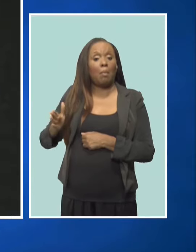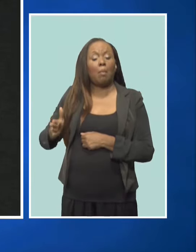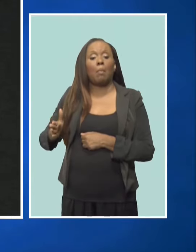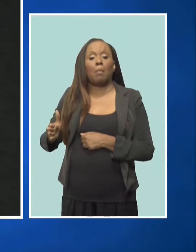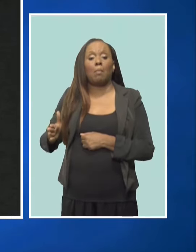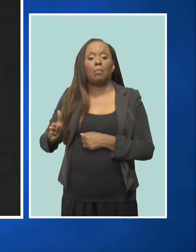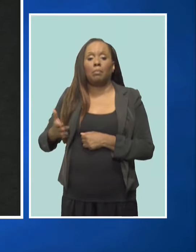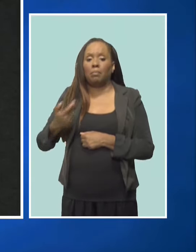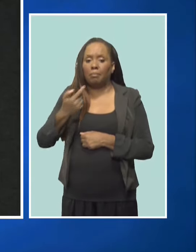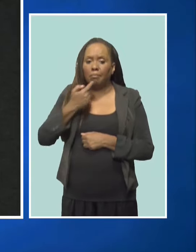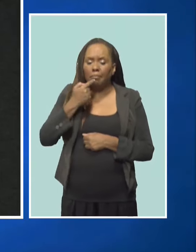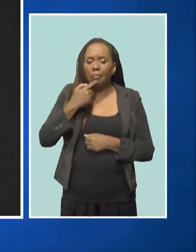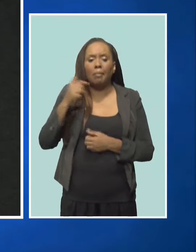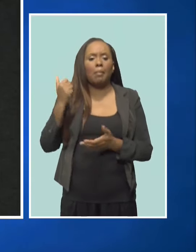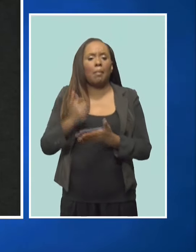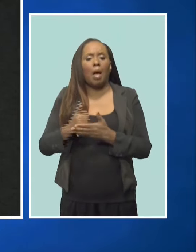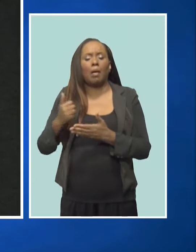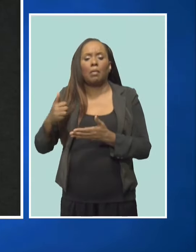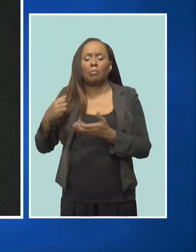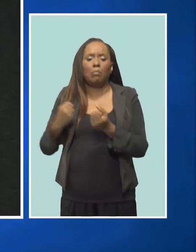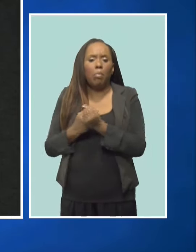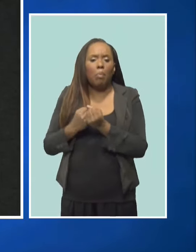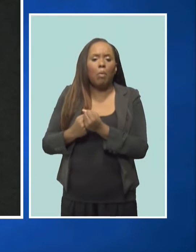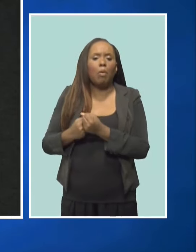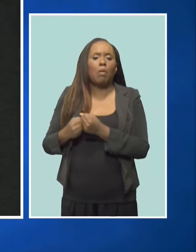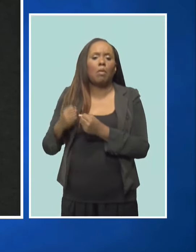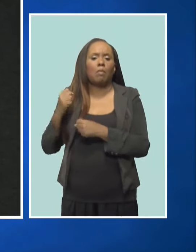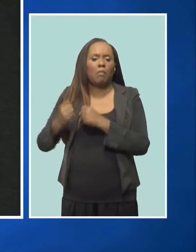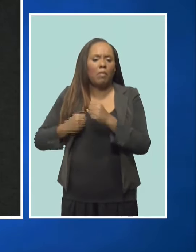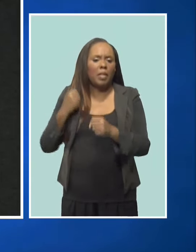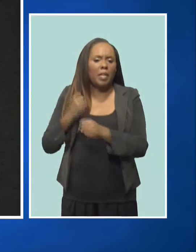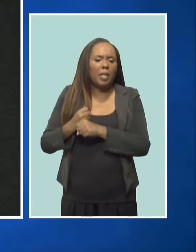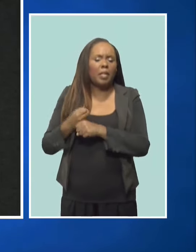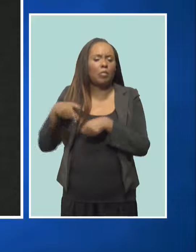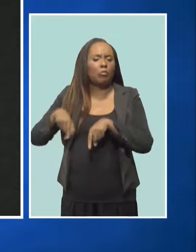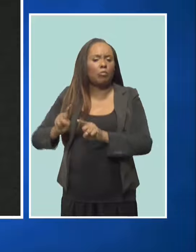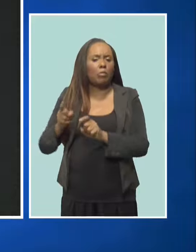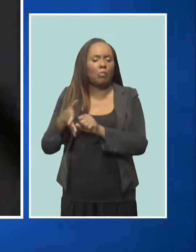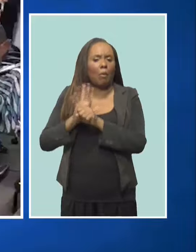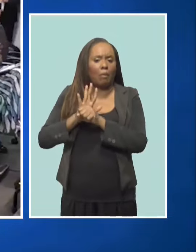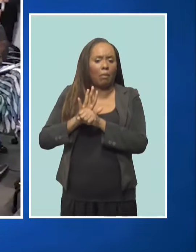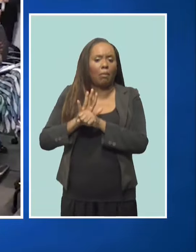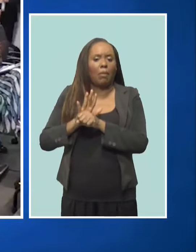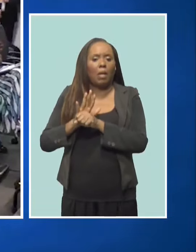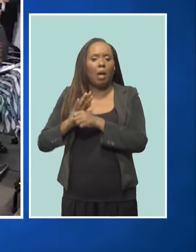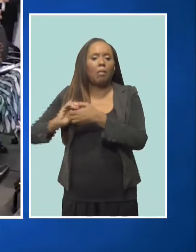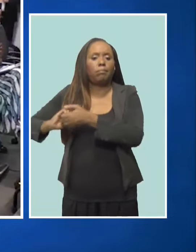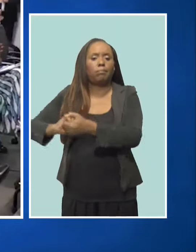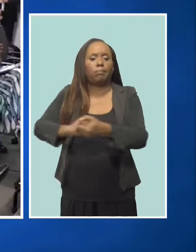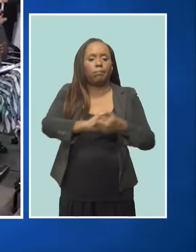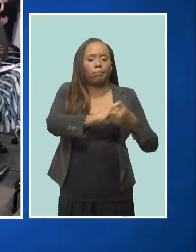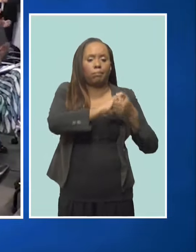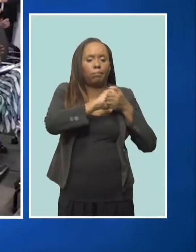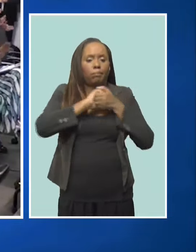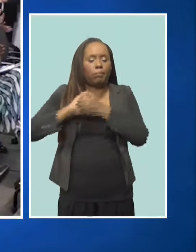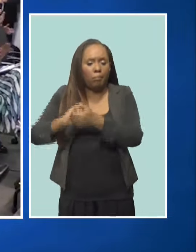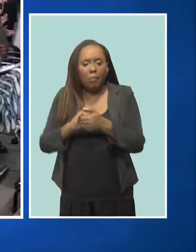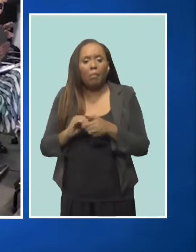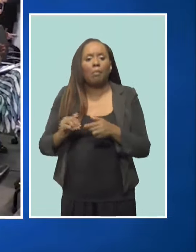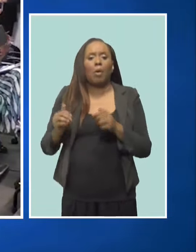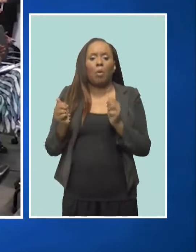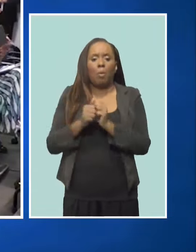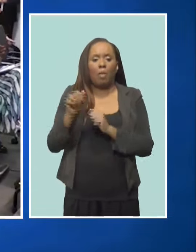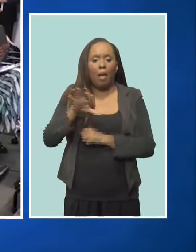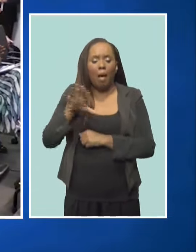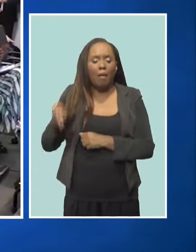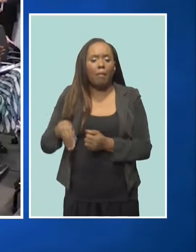Bank's support over the past few years, including during the pandemic. She says the solidarity with Afrexim Bank, along with the Africa